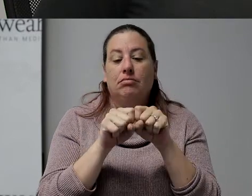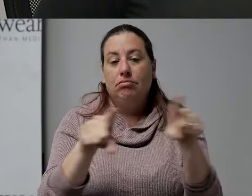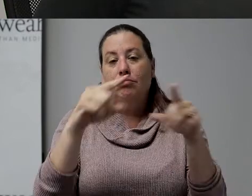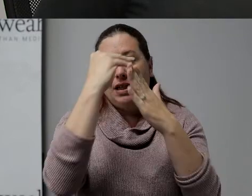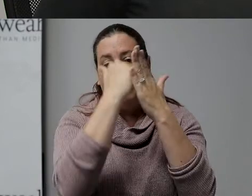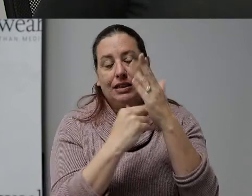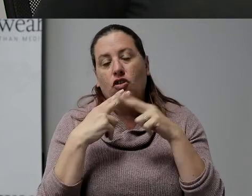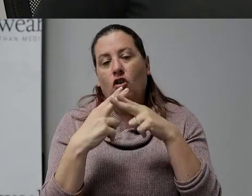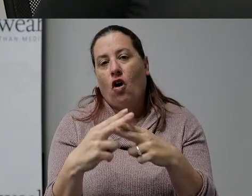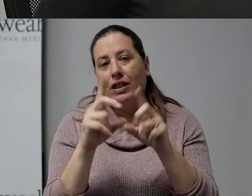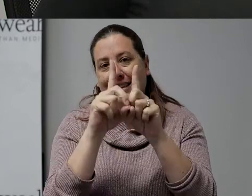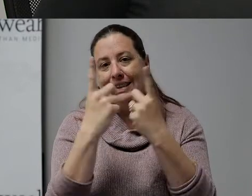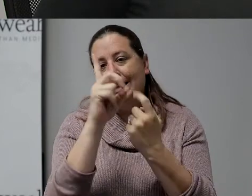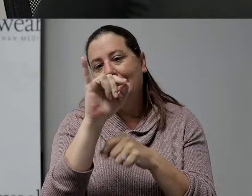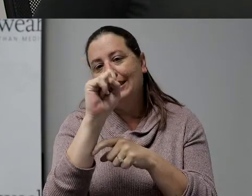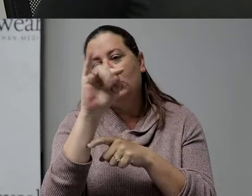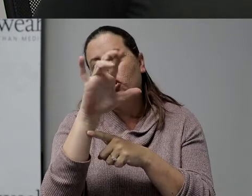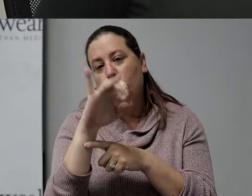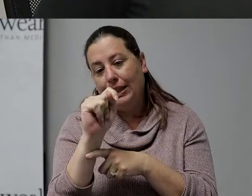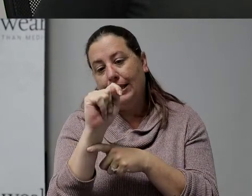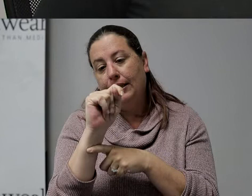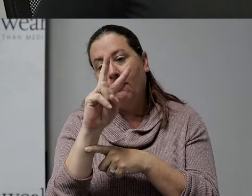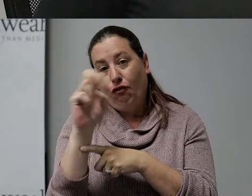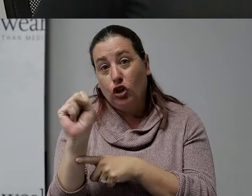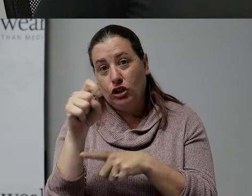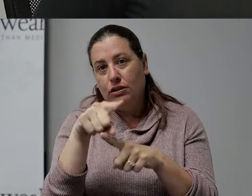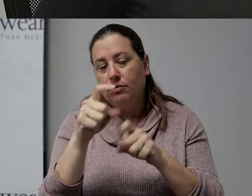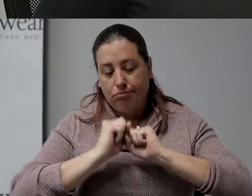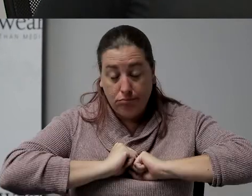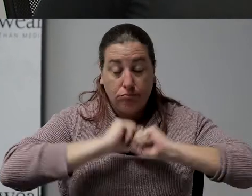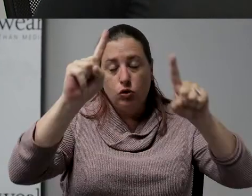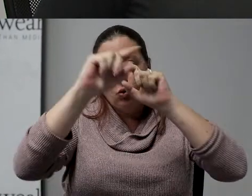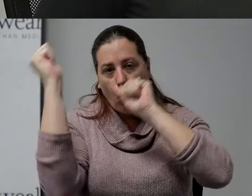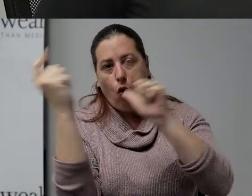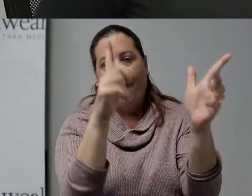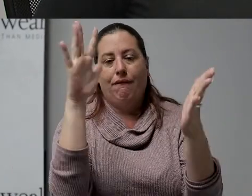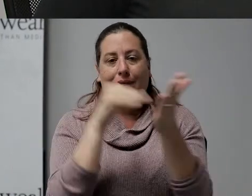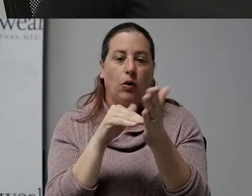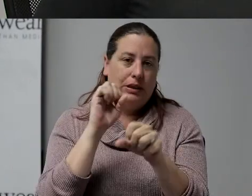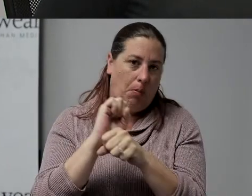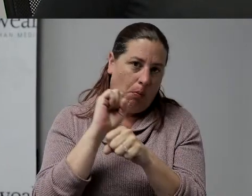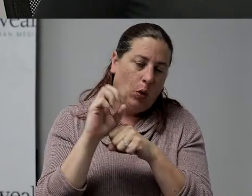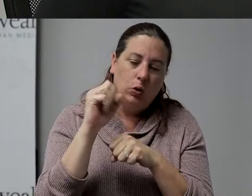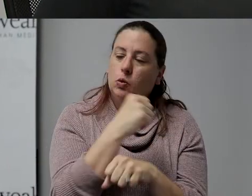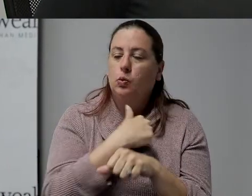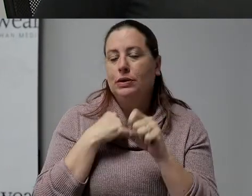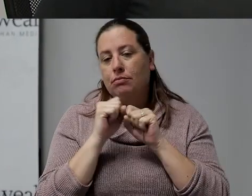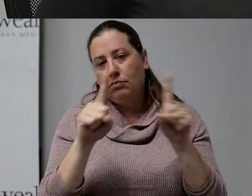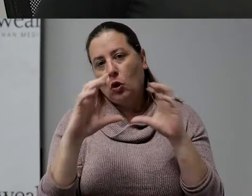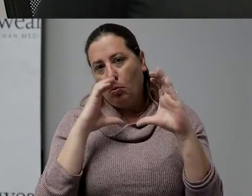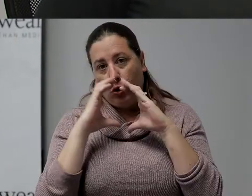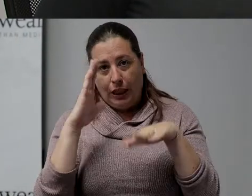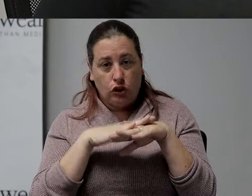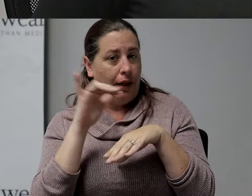Urgent, and it literally goes out to every single employee, all 5,000 of them. And so we send out communications on